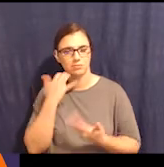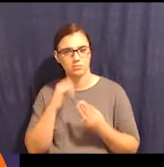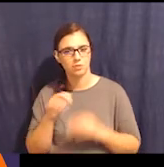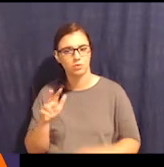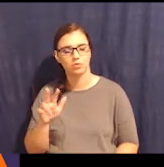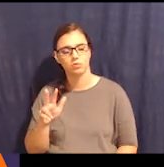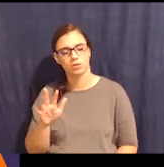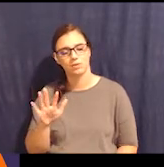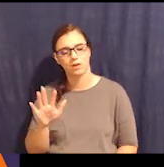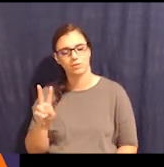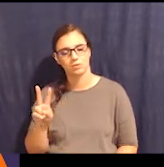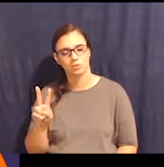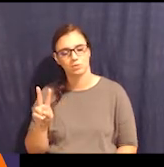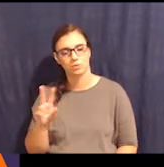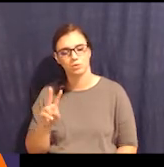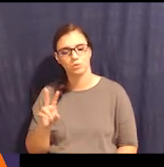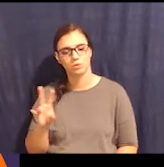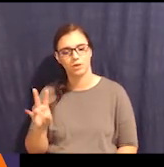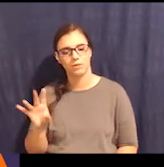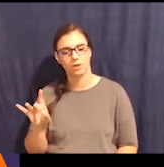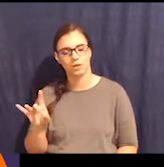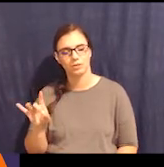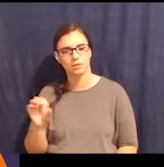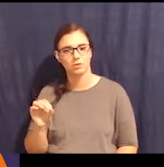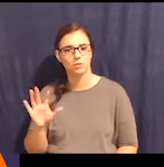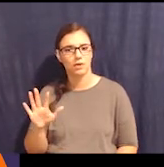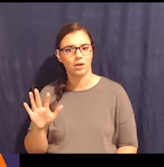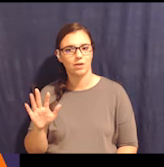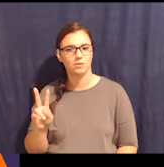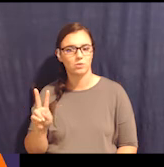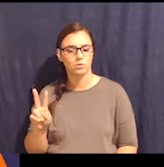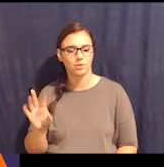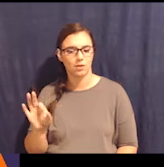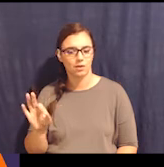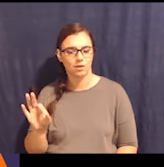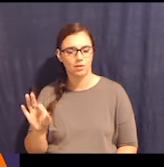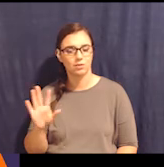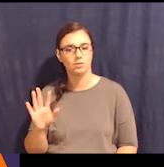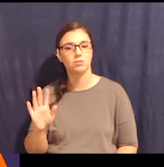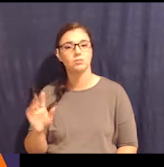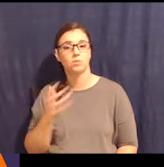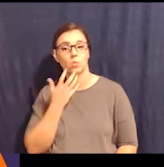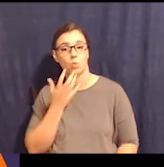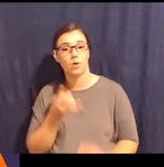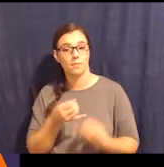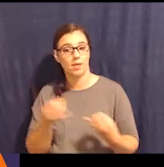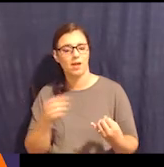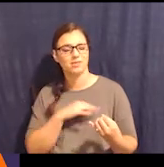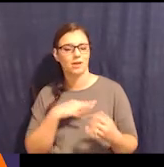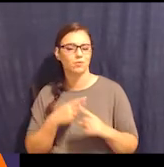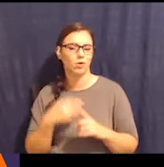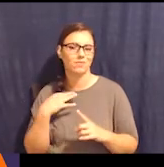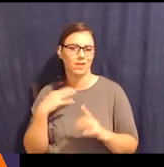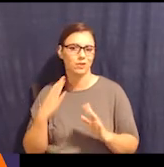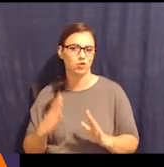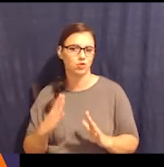352-278-0529. Their warm line is staffed by volunteers, so the hours vary depending on